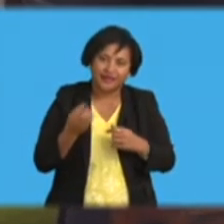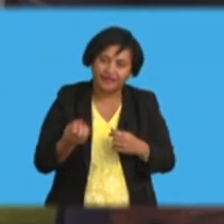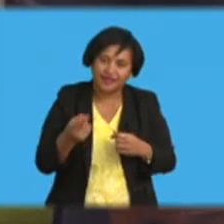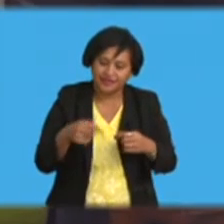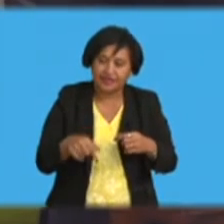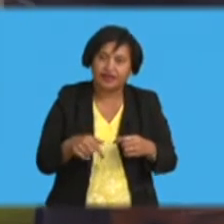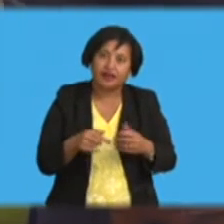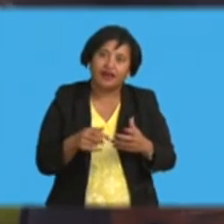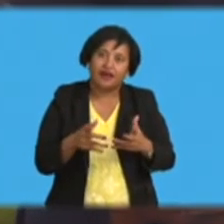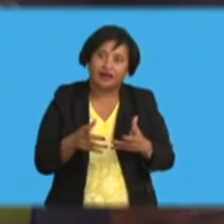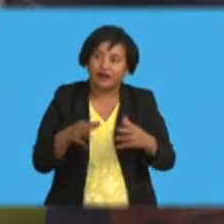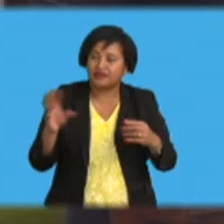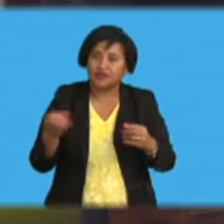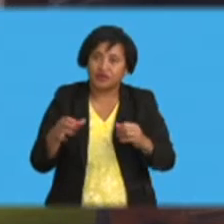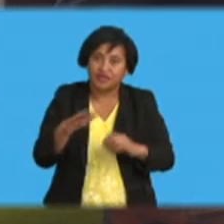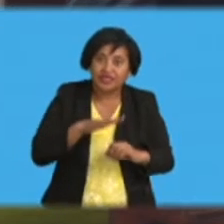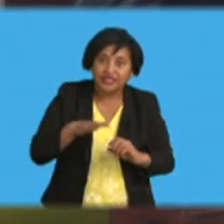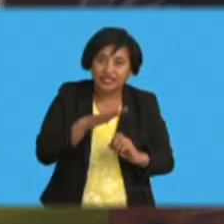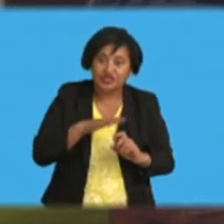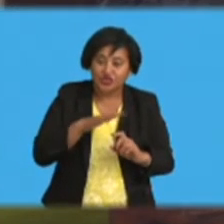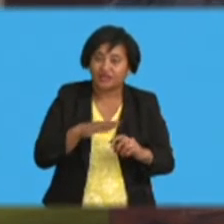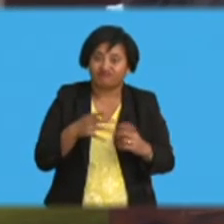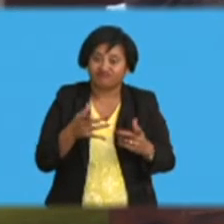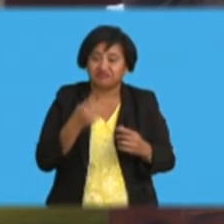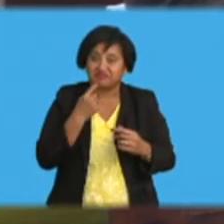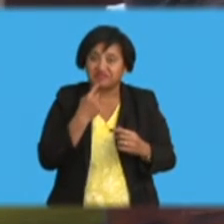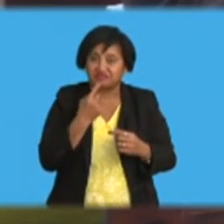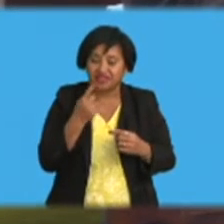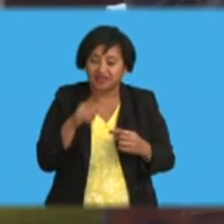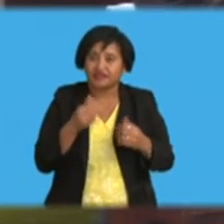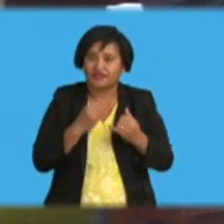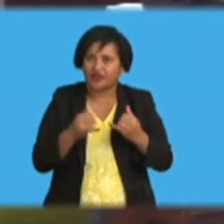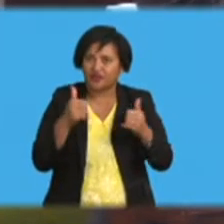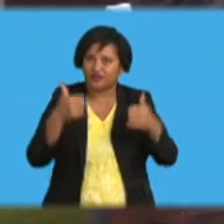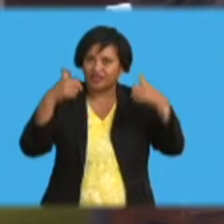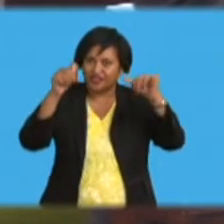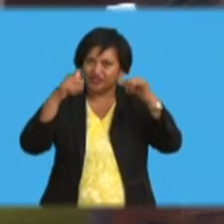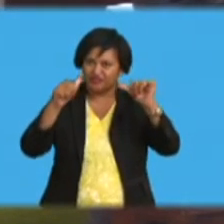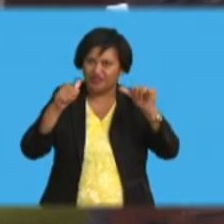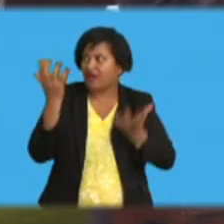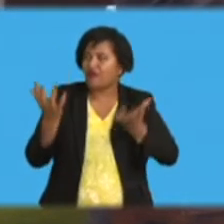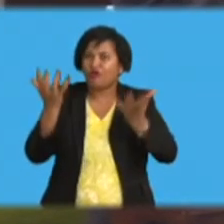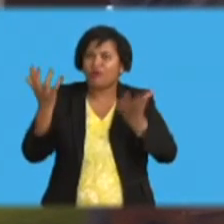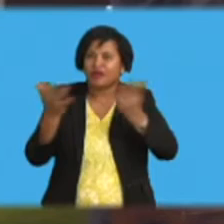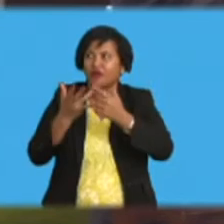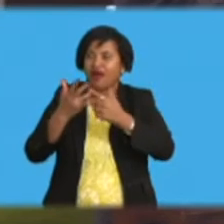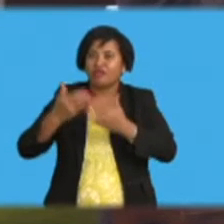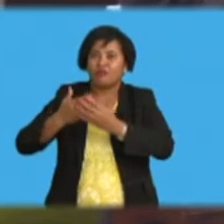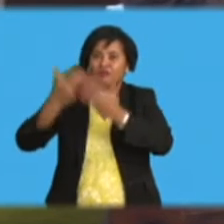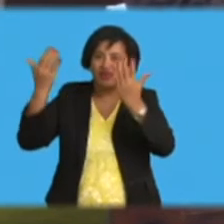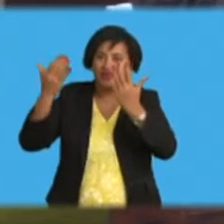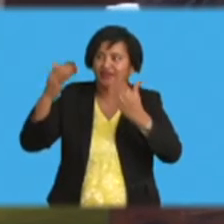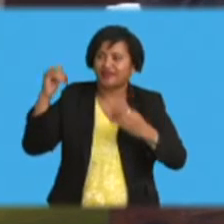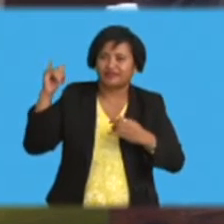widely regarded by the industry as a landmark achievement. In fact, better than what most large airlines are able to achieve. Fiji Airways